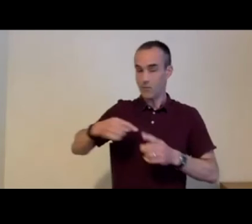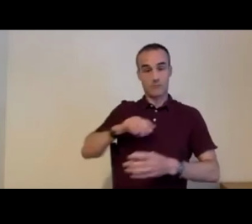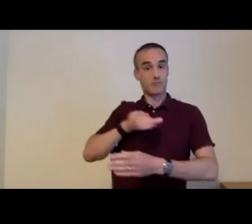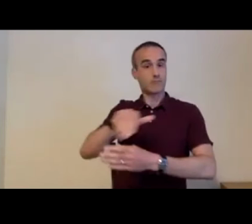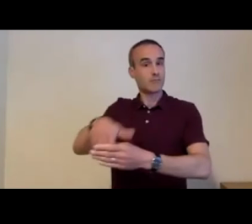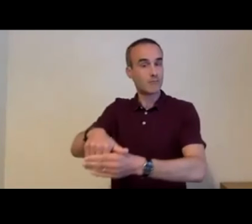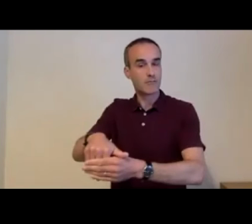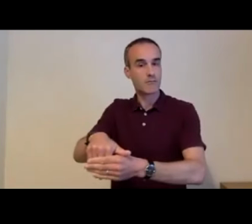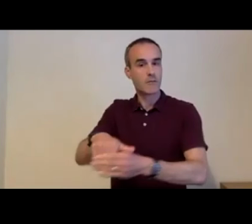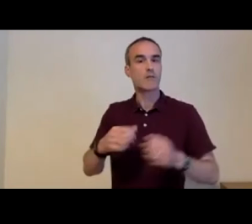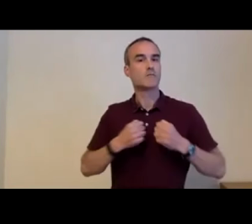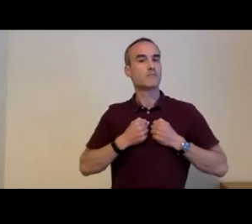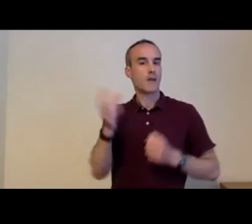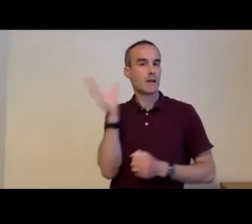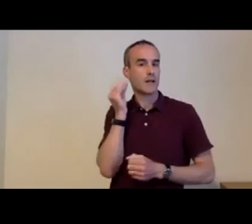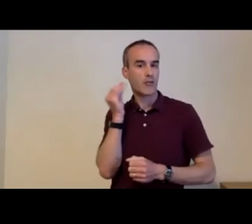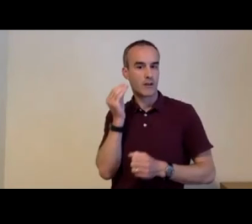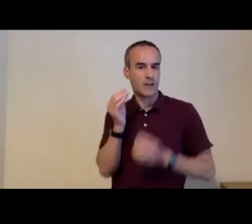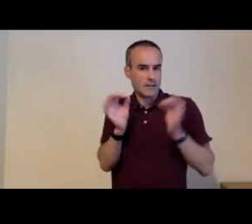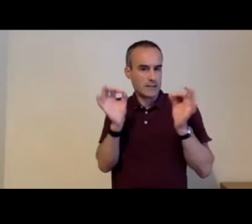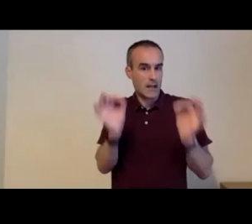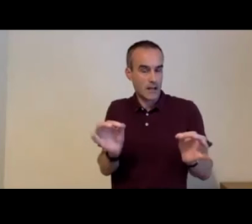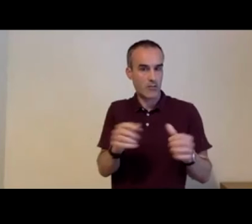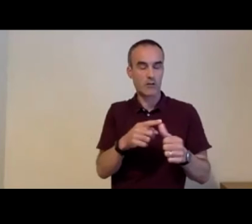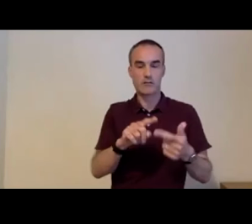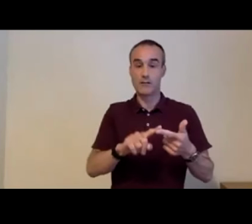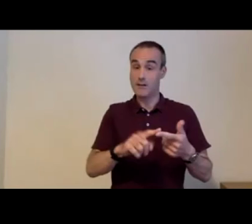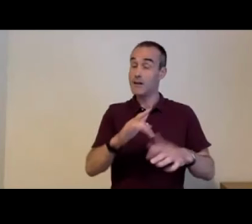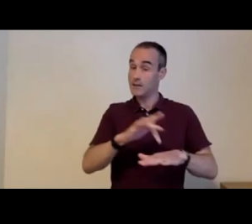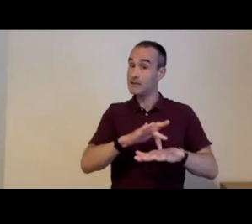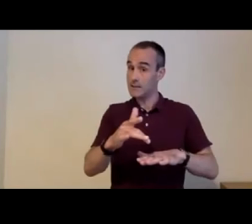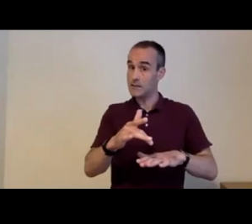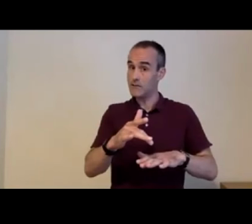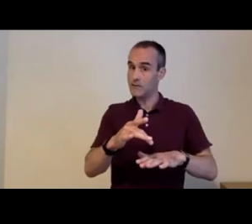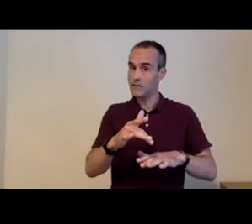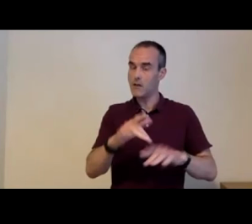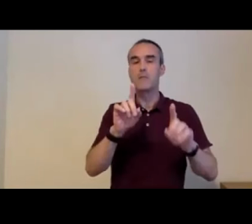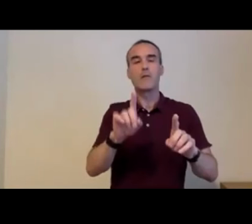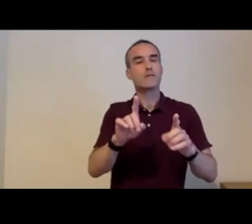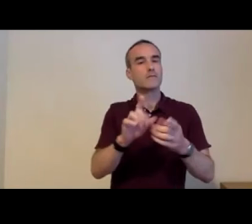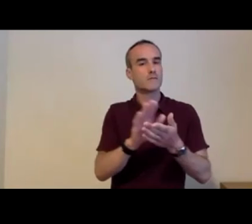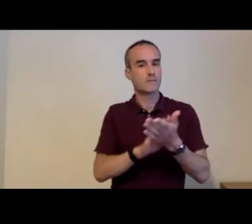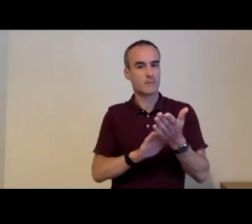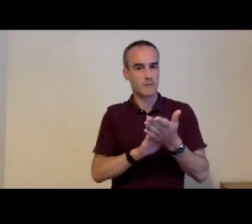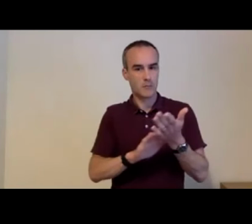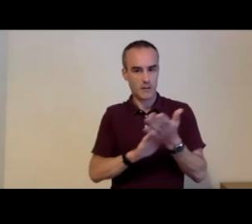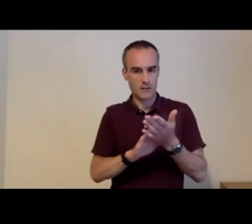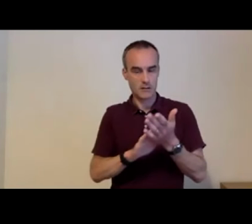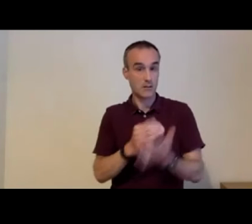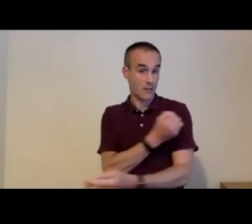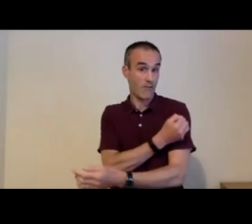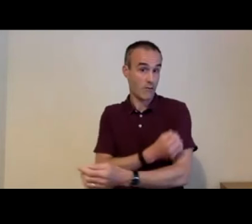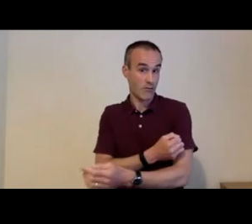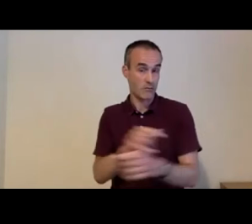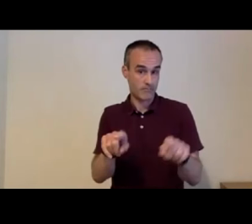Our sense of hearing is accurate and it is sensitive, but that leads to an innate vulnerability,